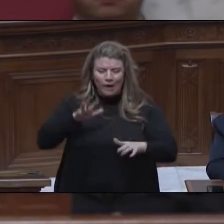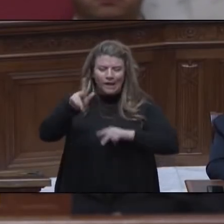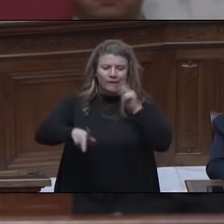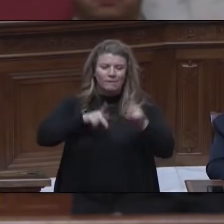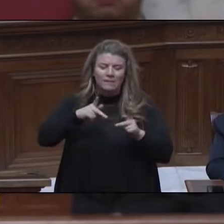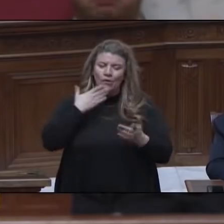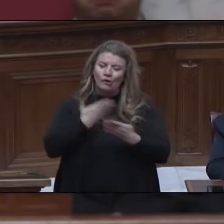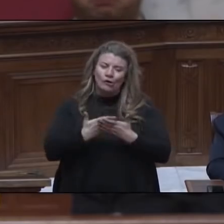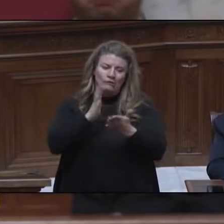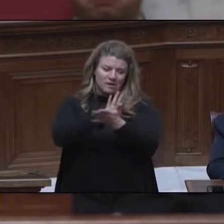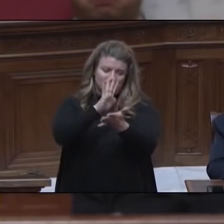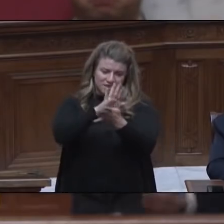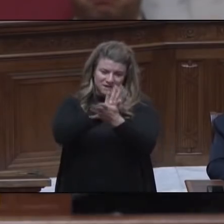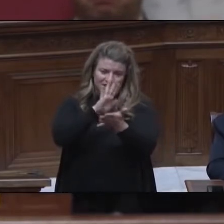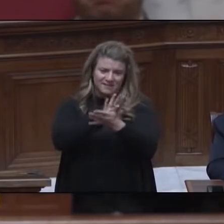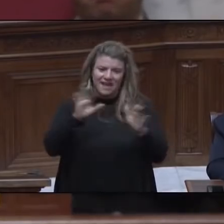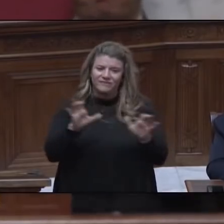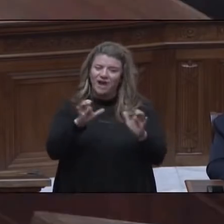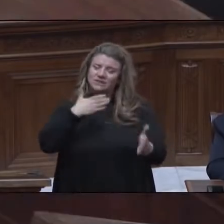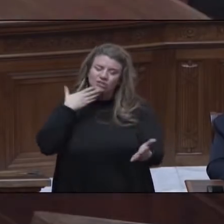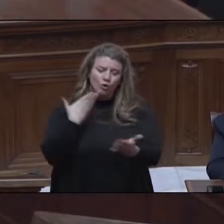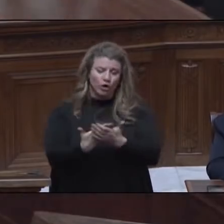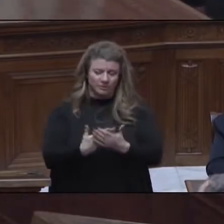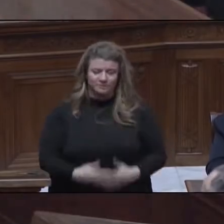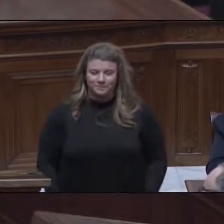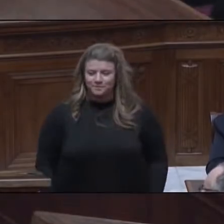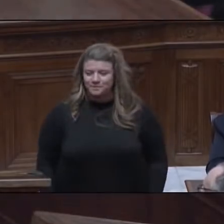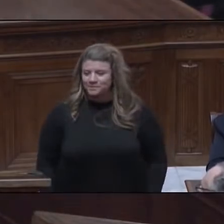of applause. They have done incredible work.